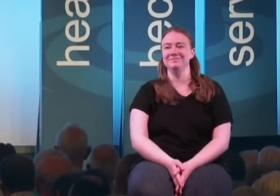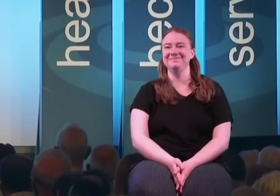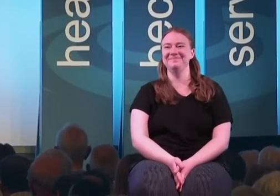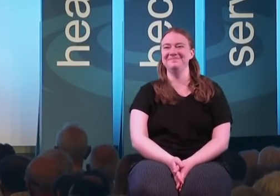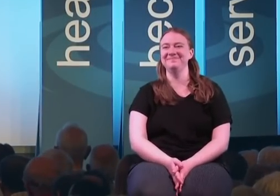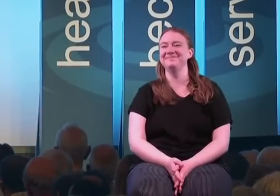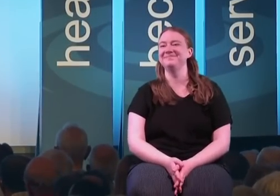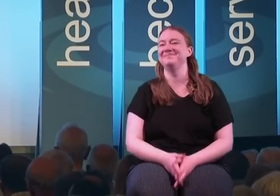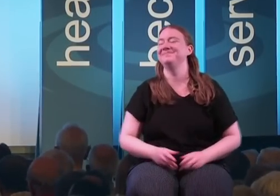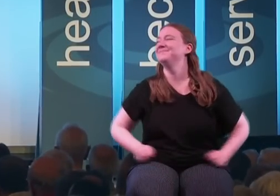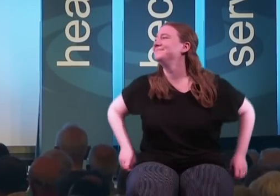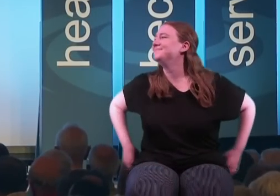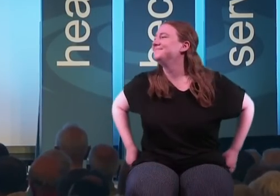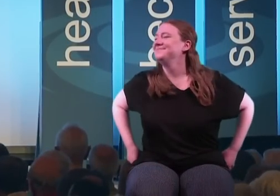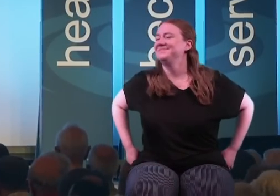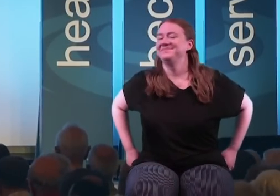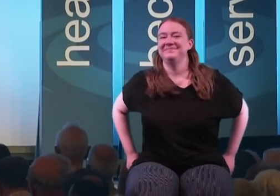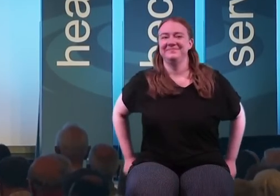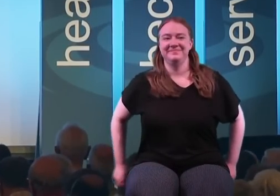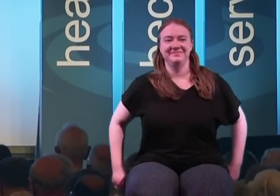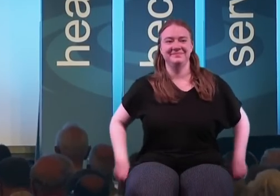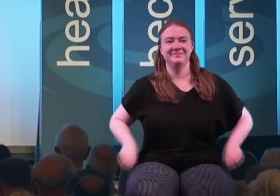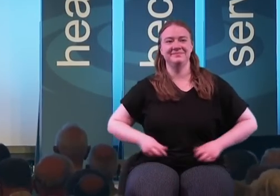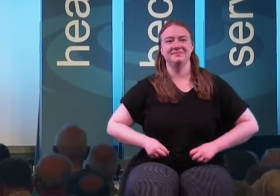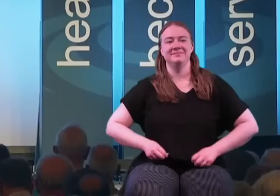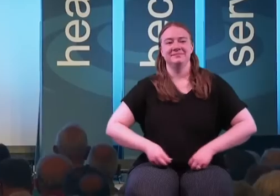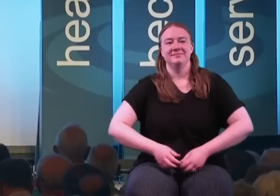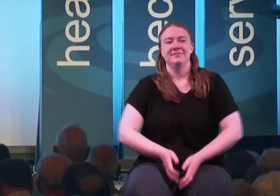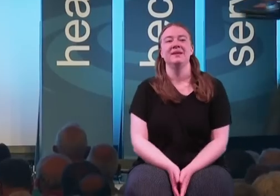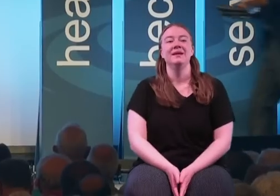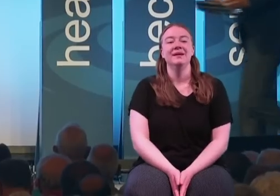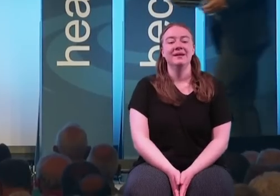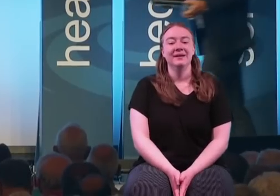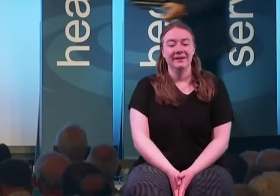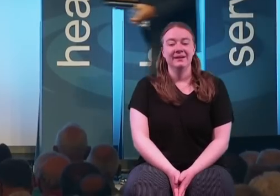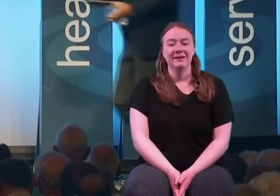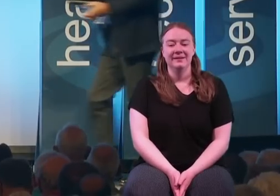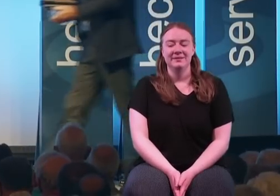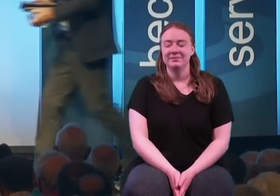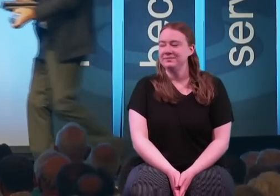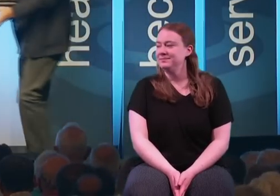Do you know what version she was reading? Okay.